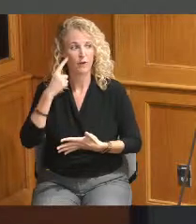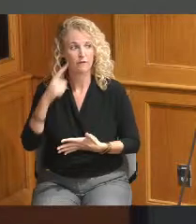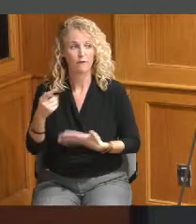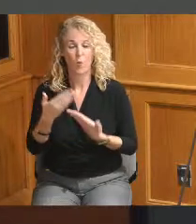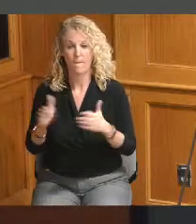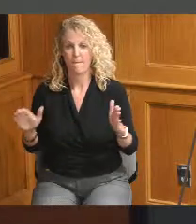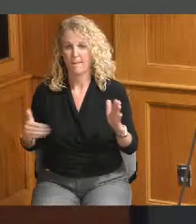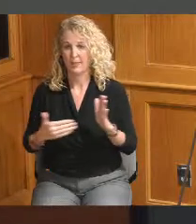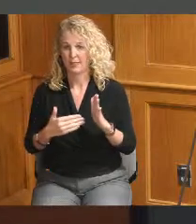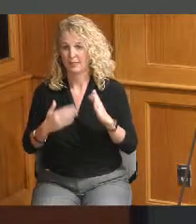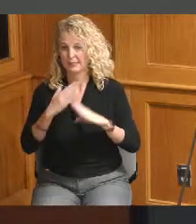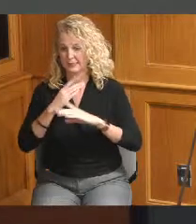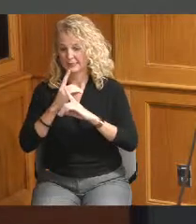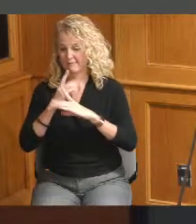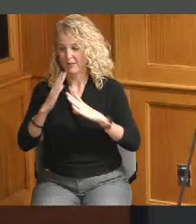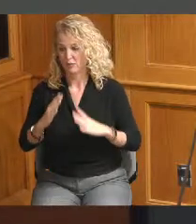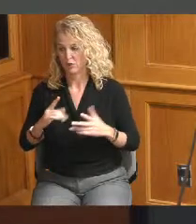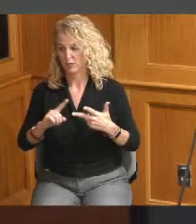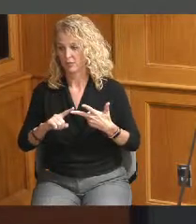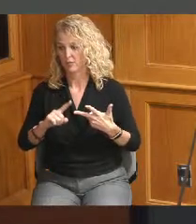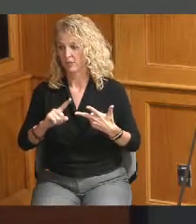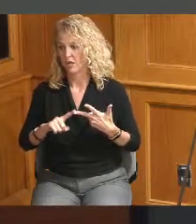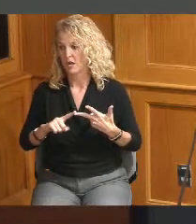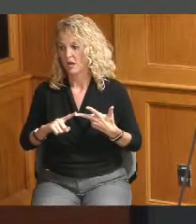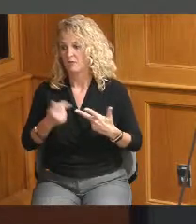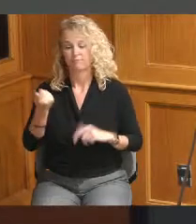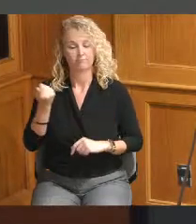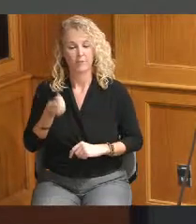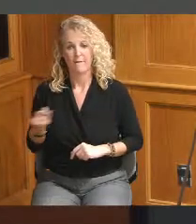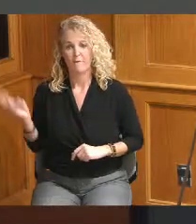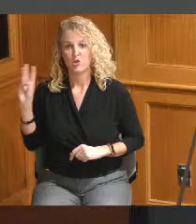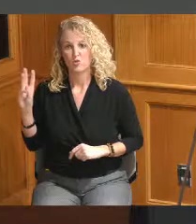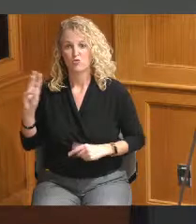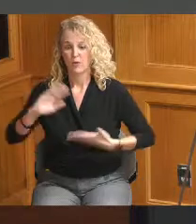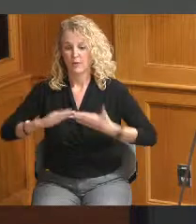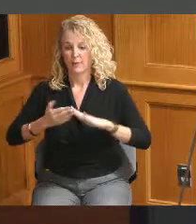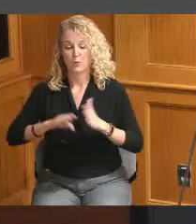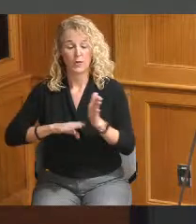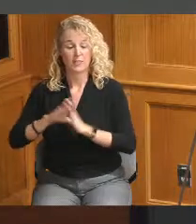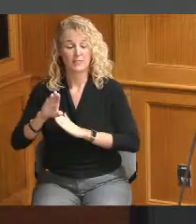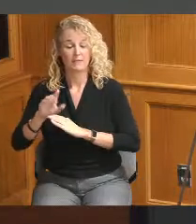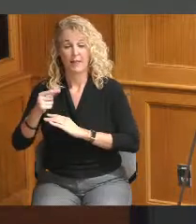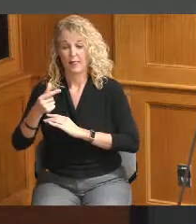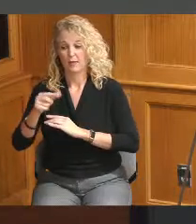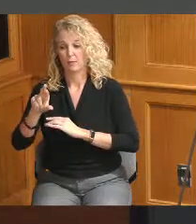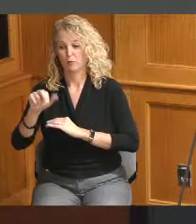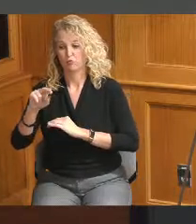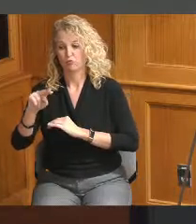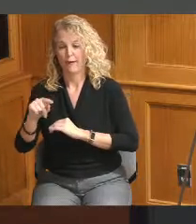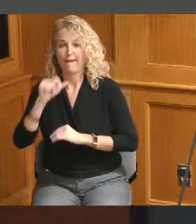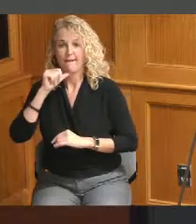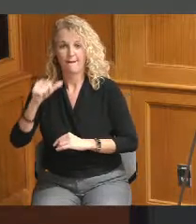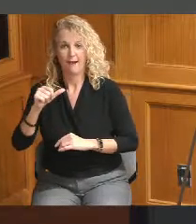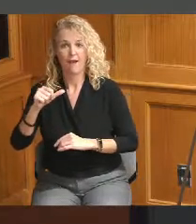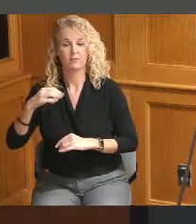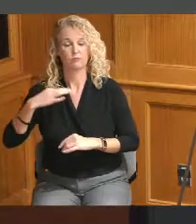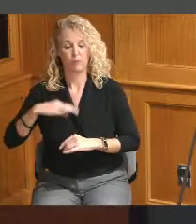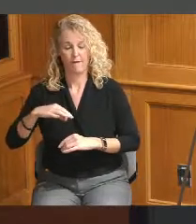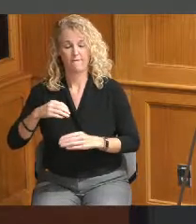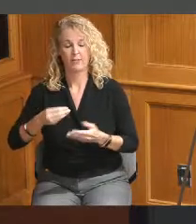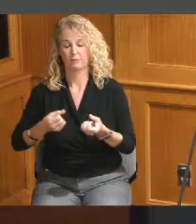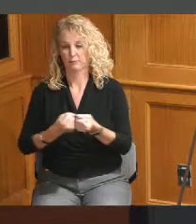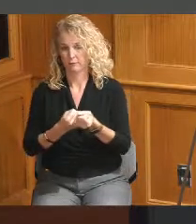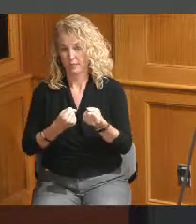public defender. We have several community development block grant nonprofit funding grant funding